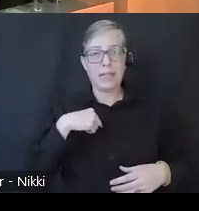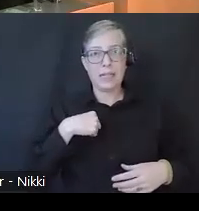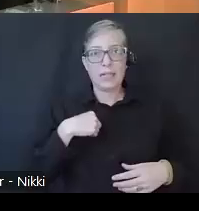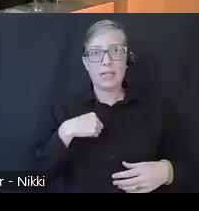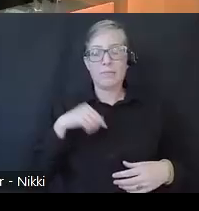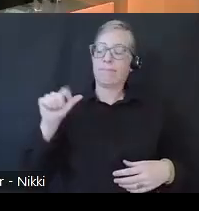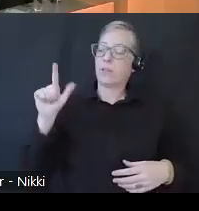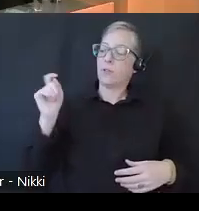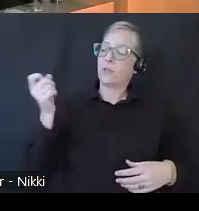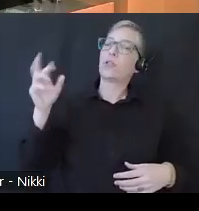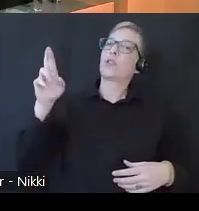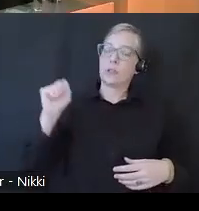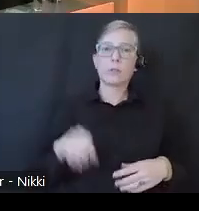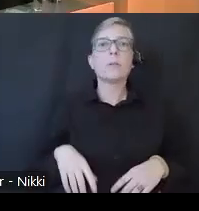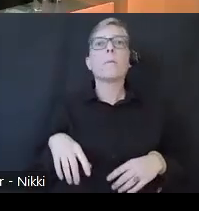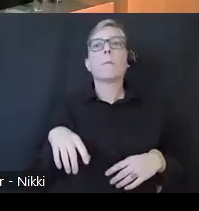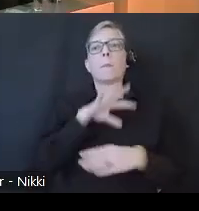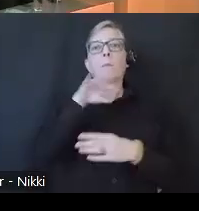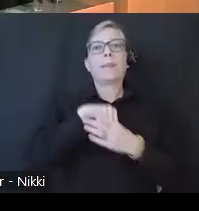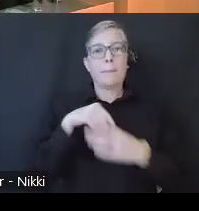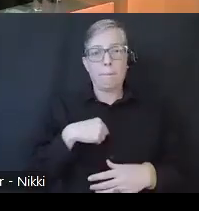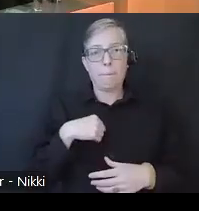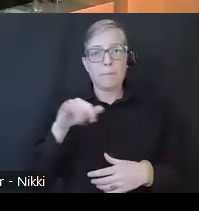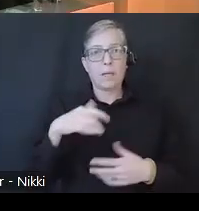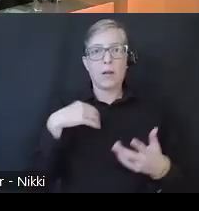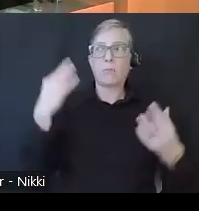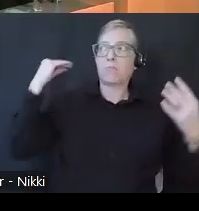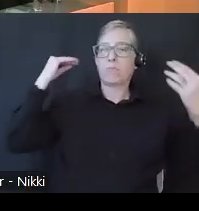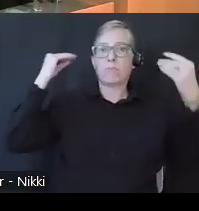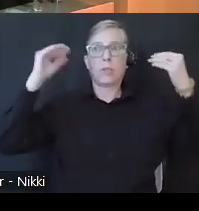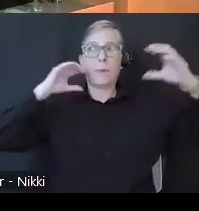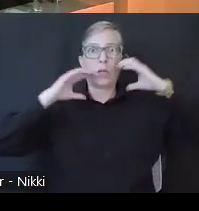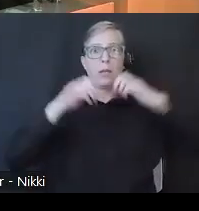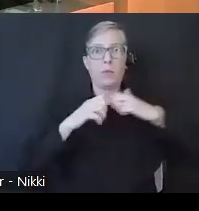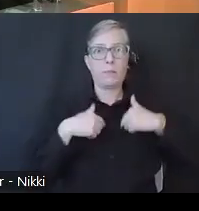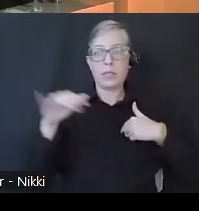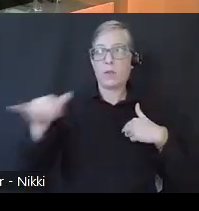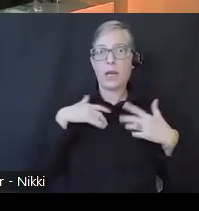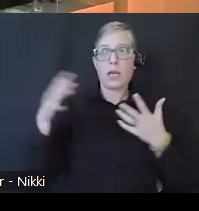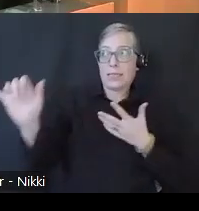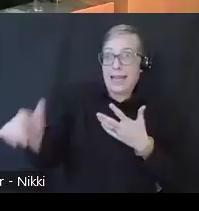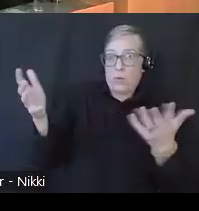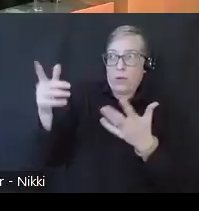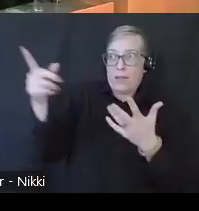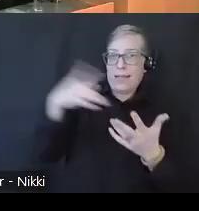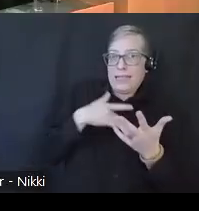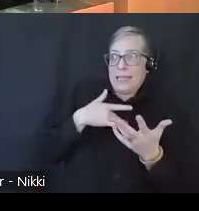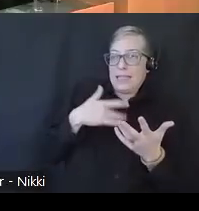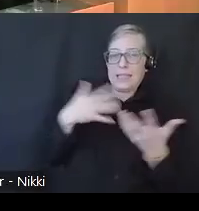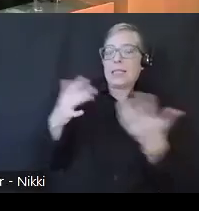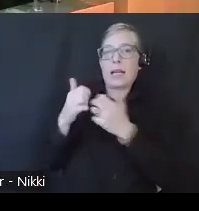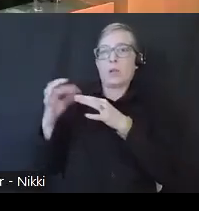be amazing, I think, to really get at, is that what the entity is that they're sensing? How is it related? And